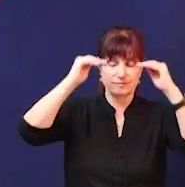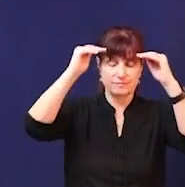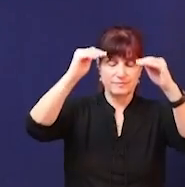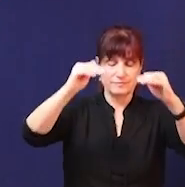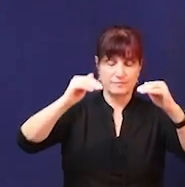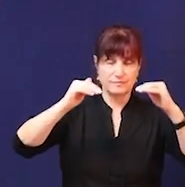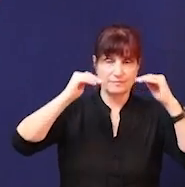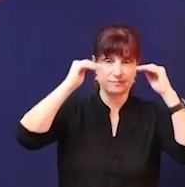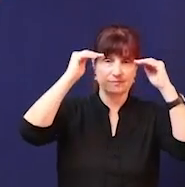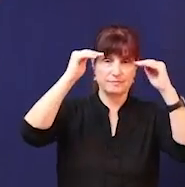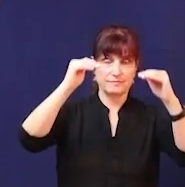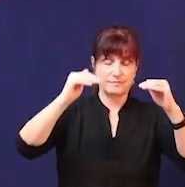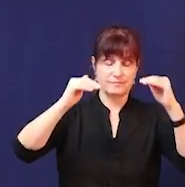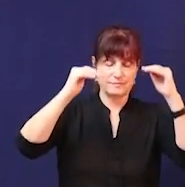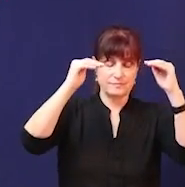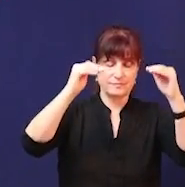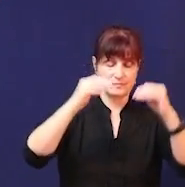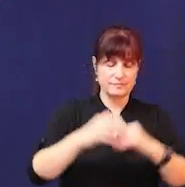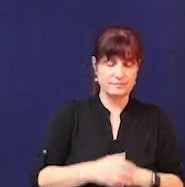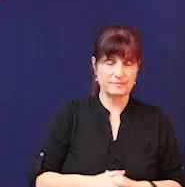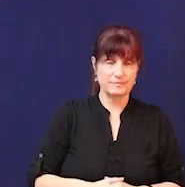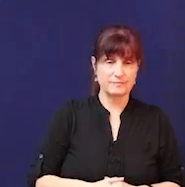Hosanna in the